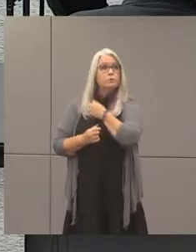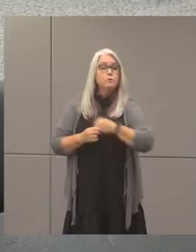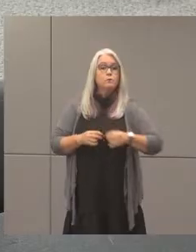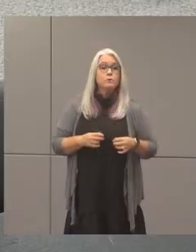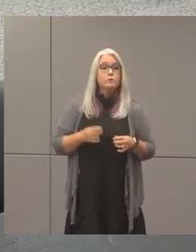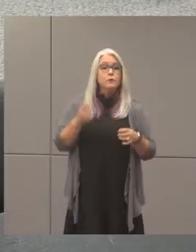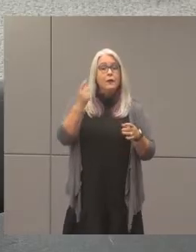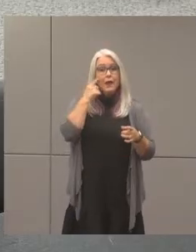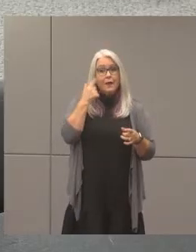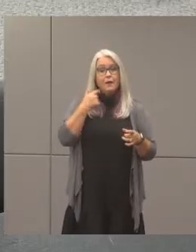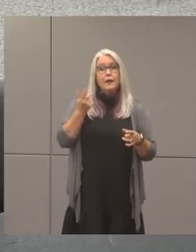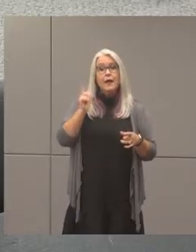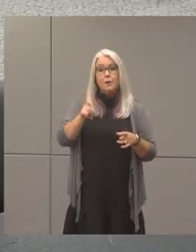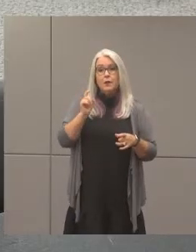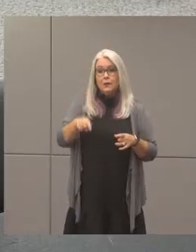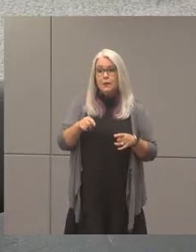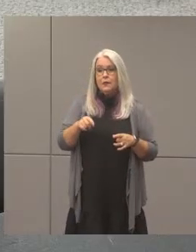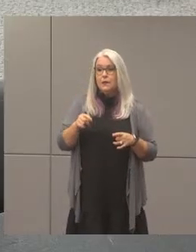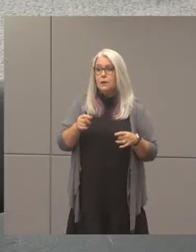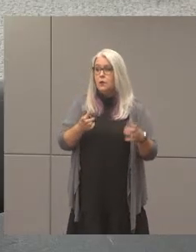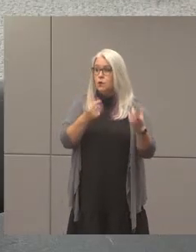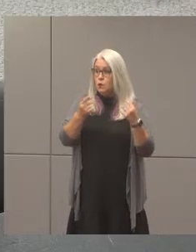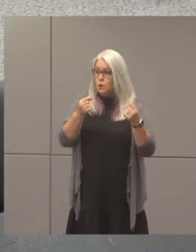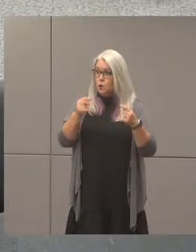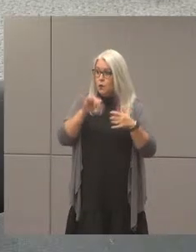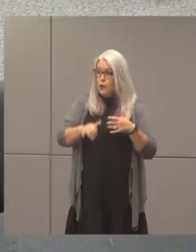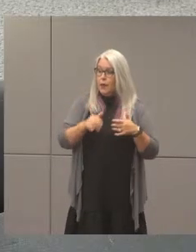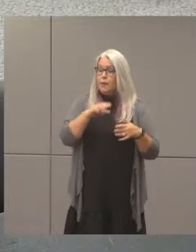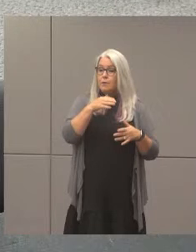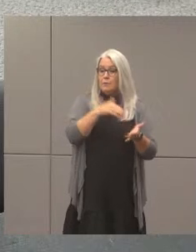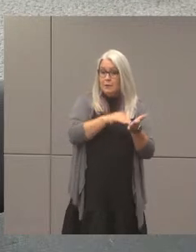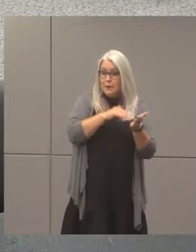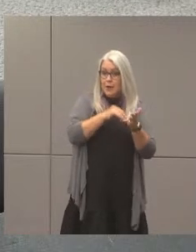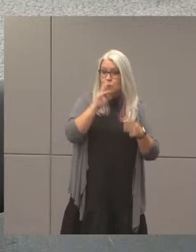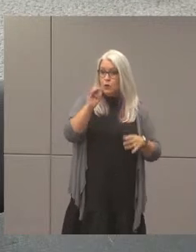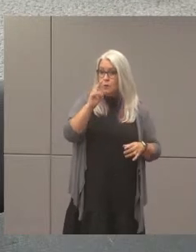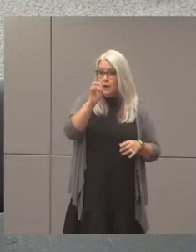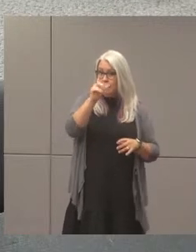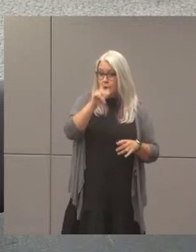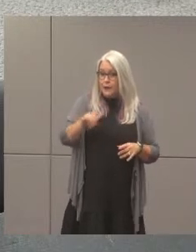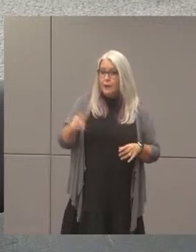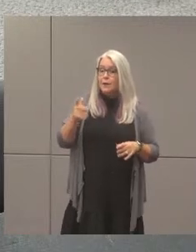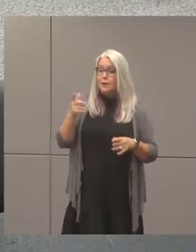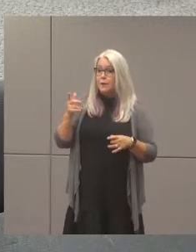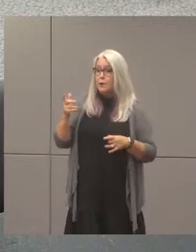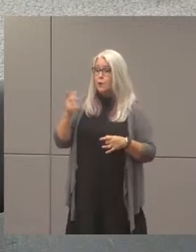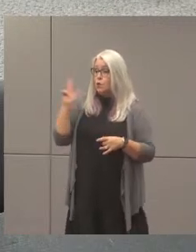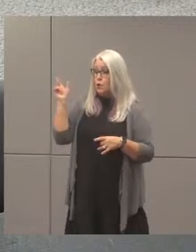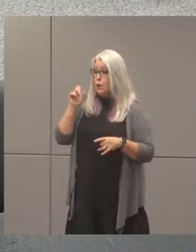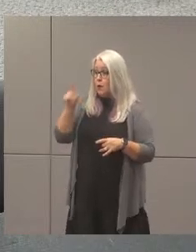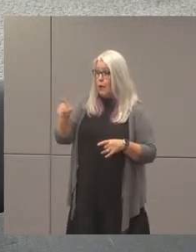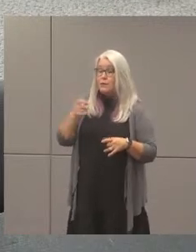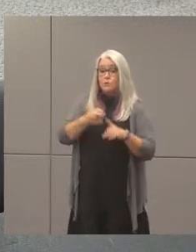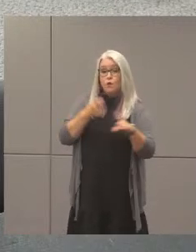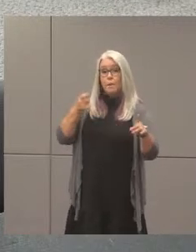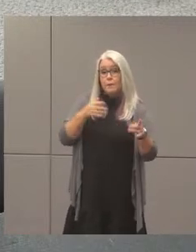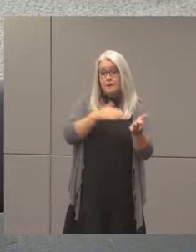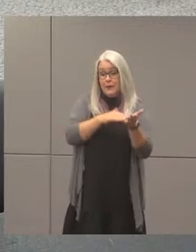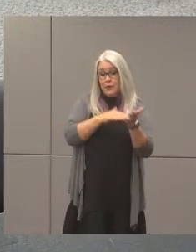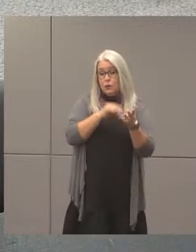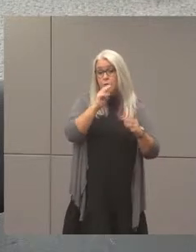I think I'd have to do that through Dr. Beverly, so it'd be, the request of her and how you decide.